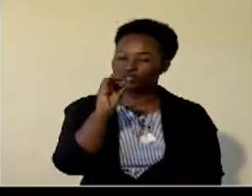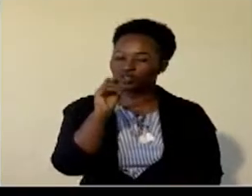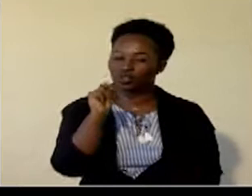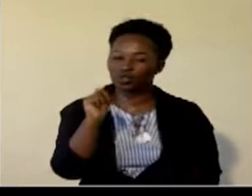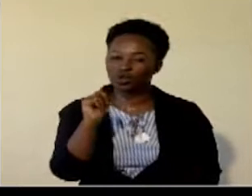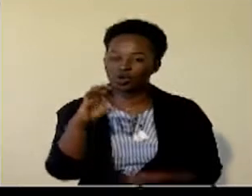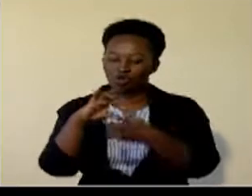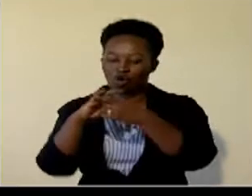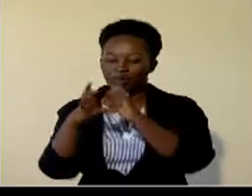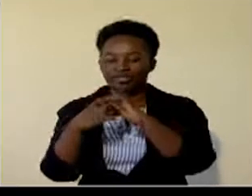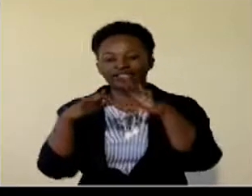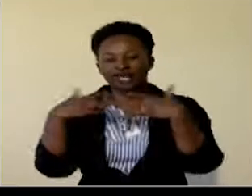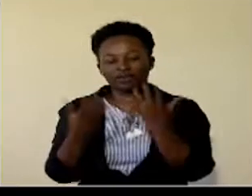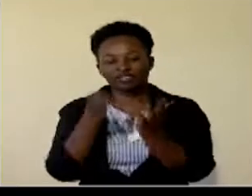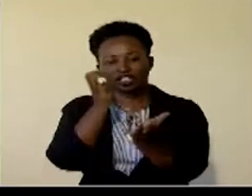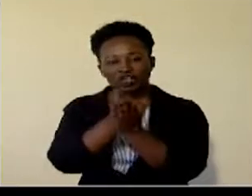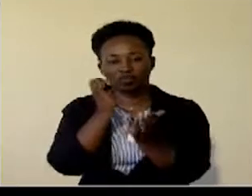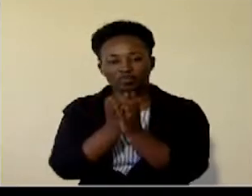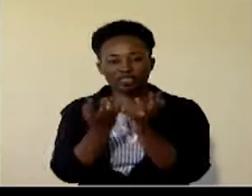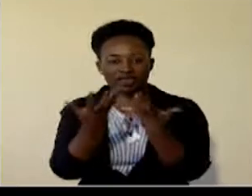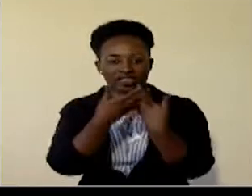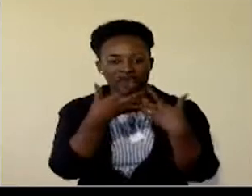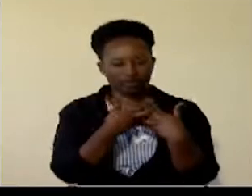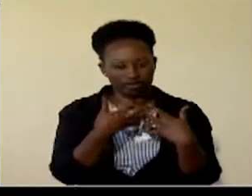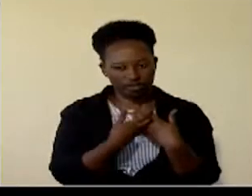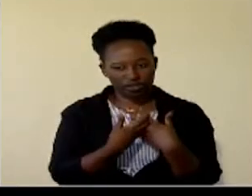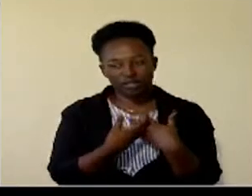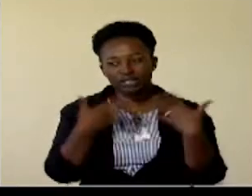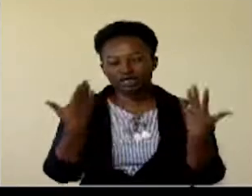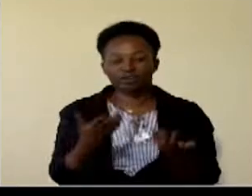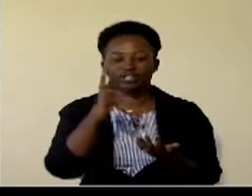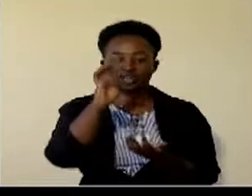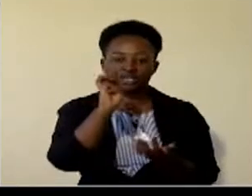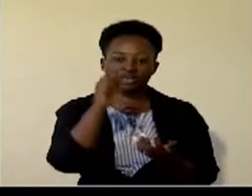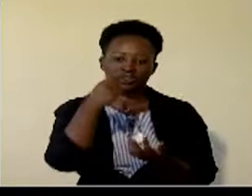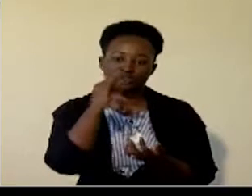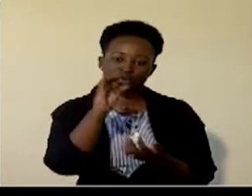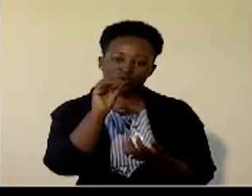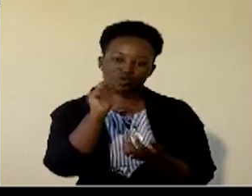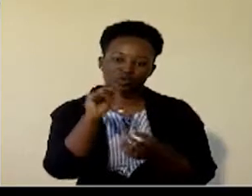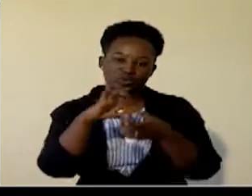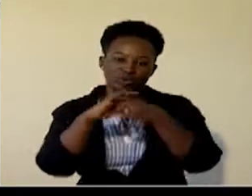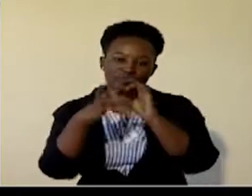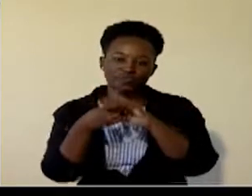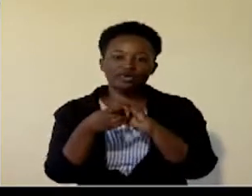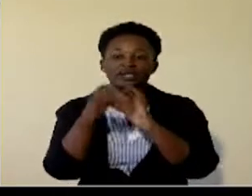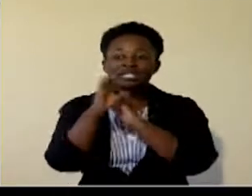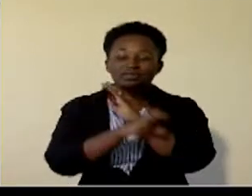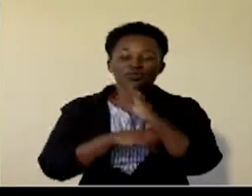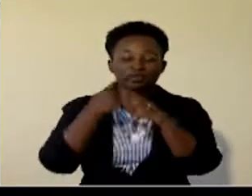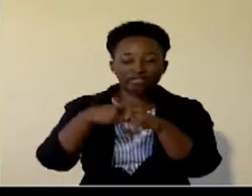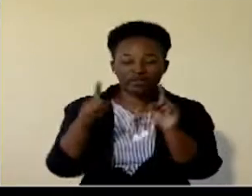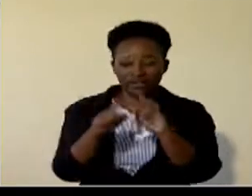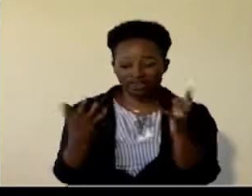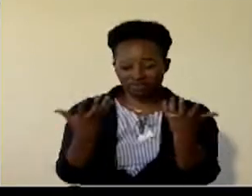what we call economic integration. Economic integration or regional cooperation, it is a cooperation of several countries to trade together